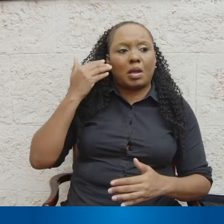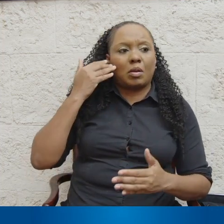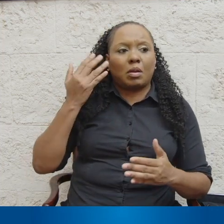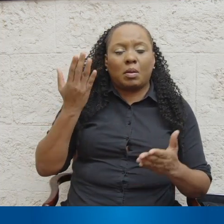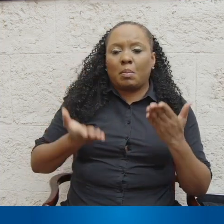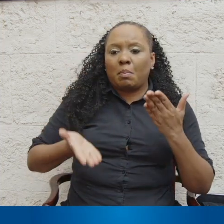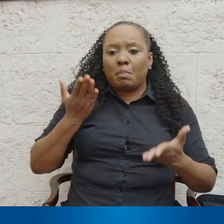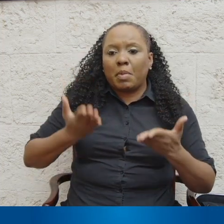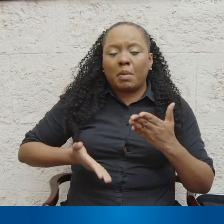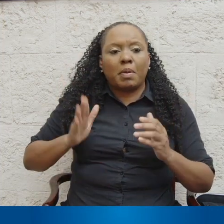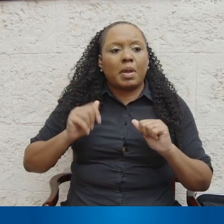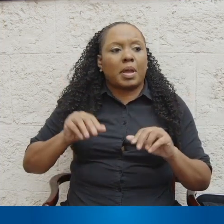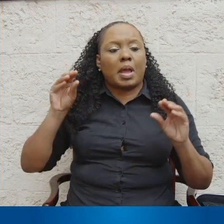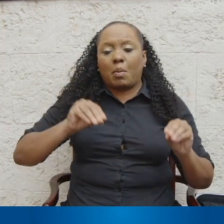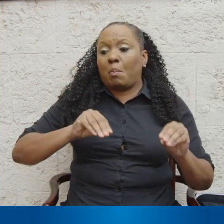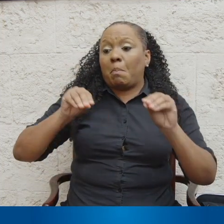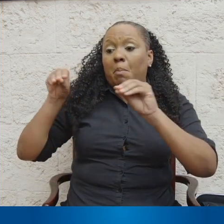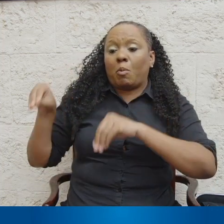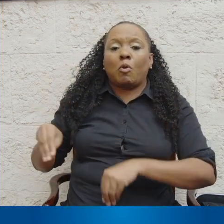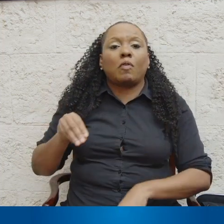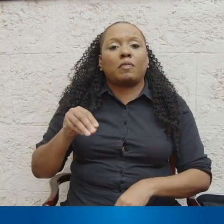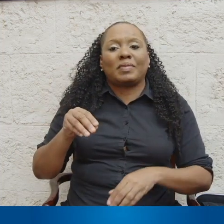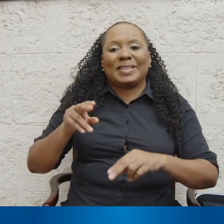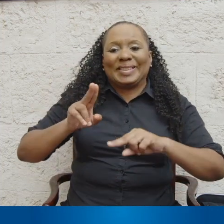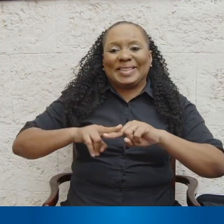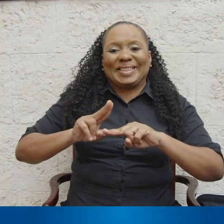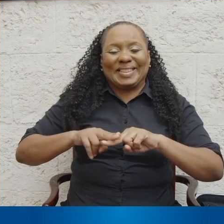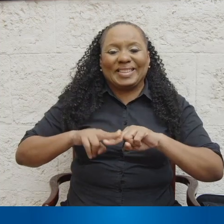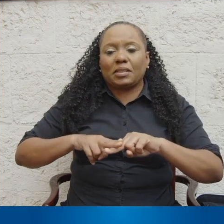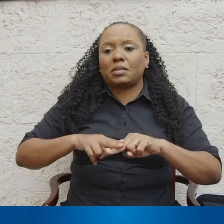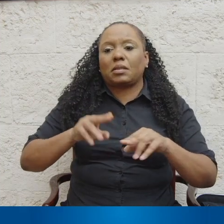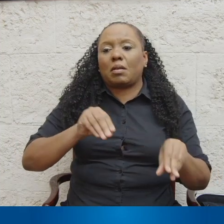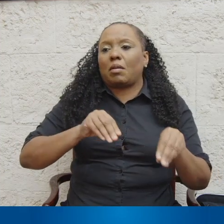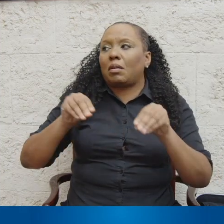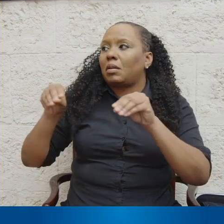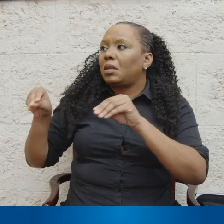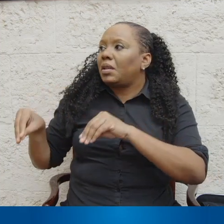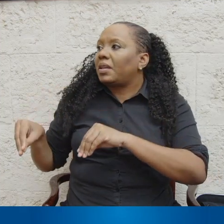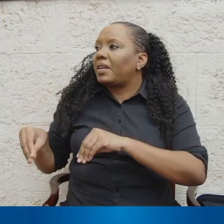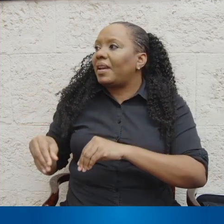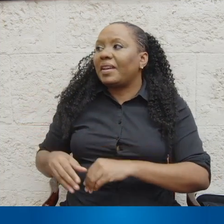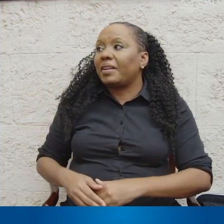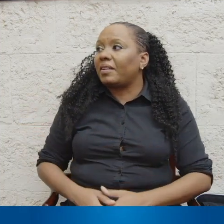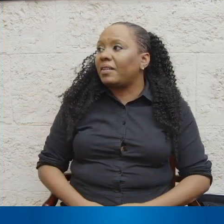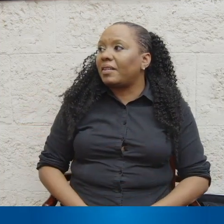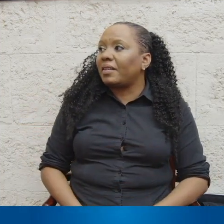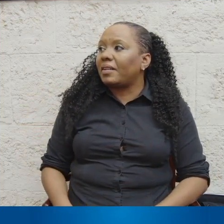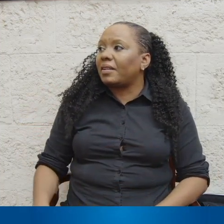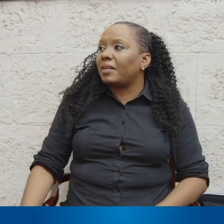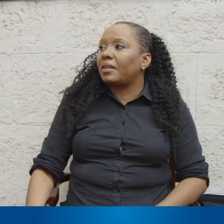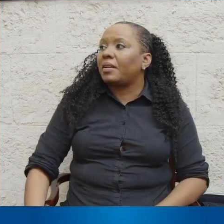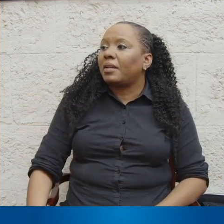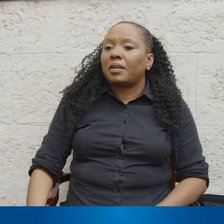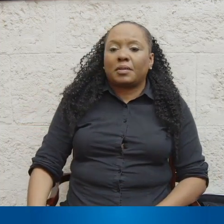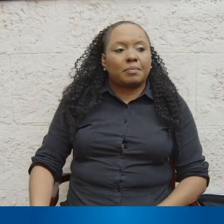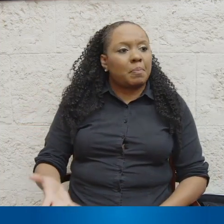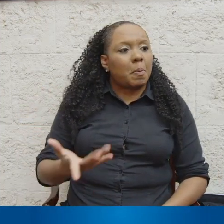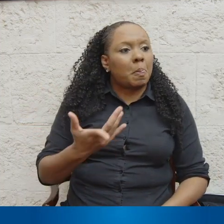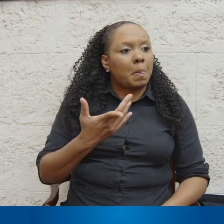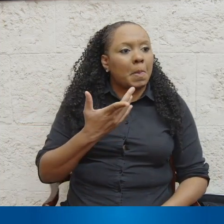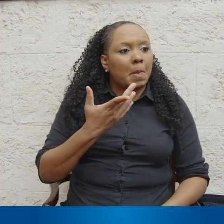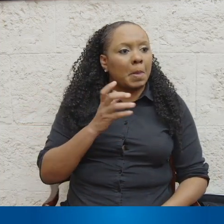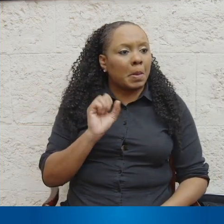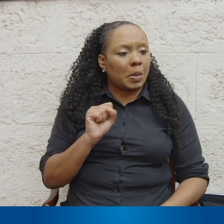in a way that he can boost the capacity depending on the particular discipline, if it's a football match or a cricket match.